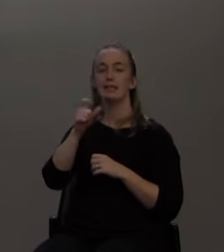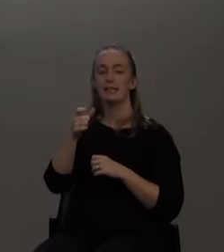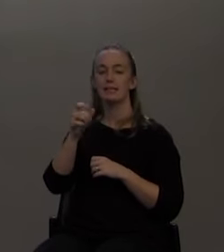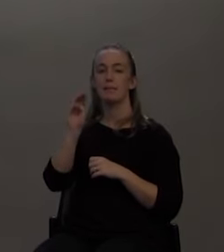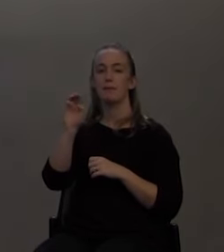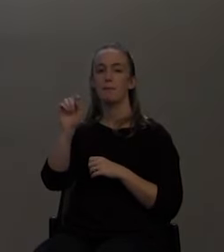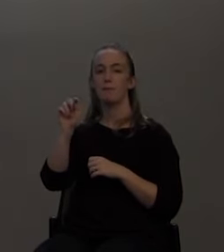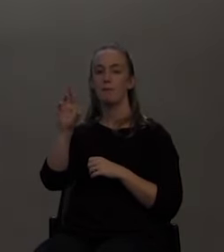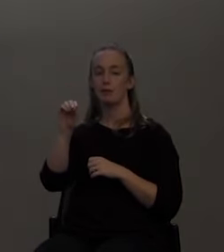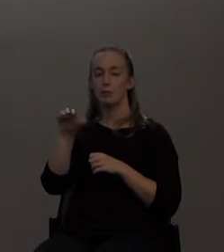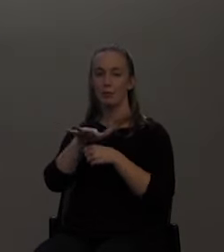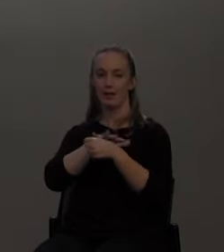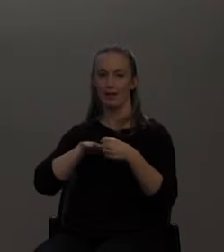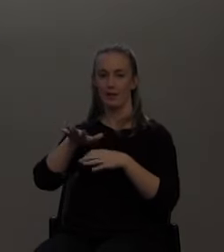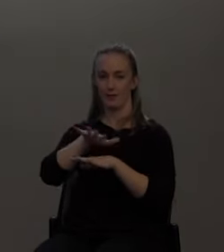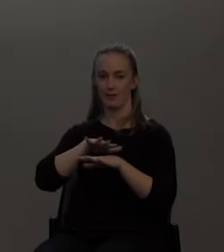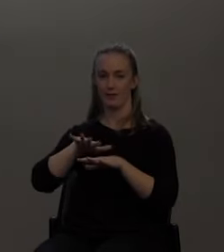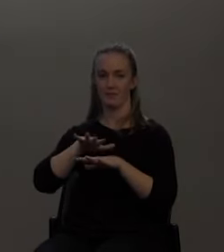The Lexington metro area.